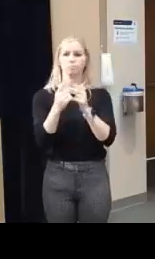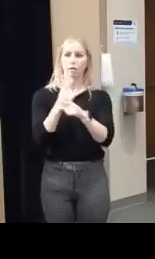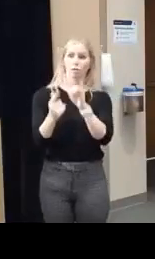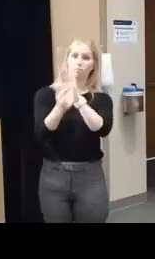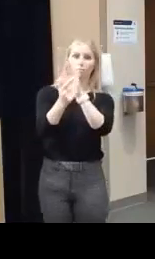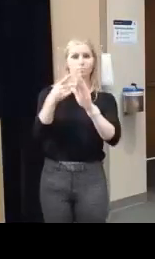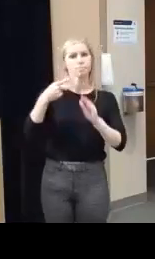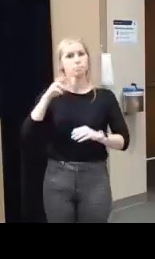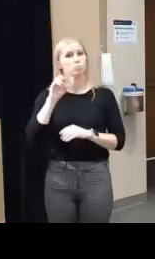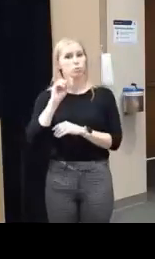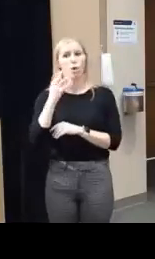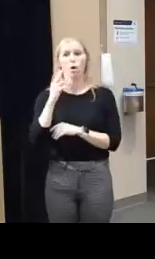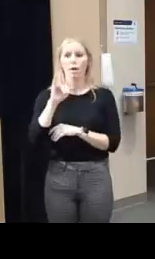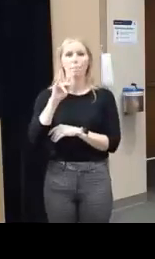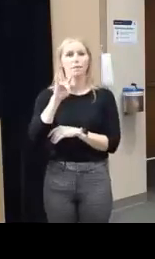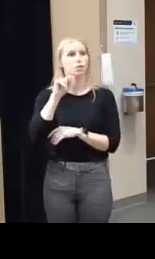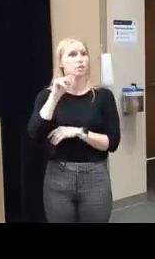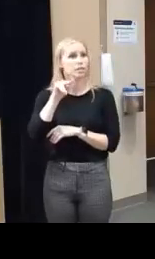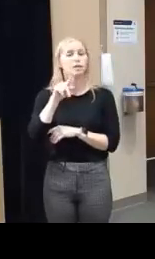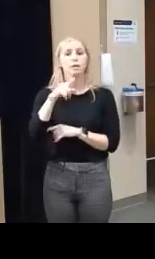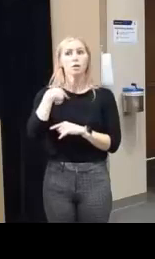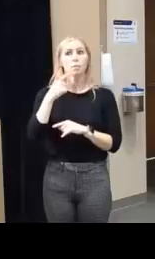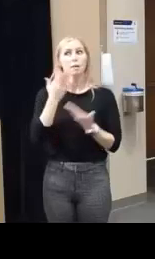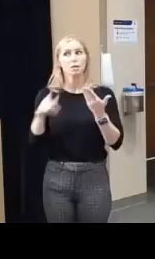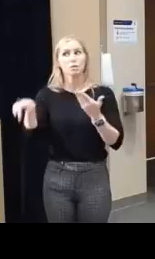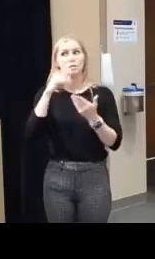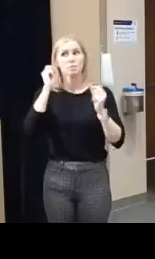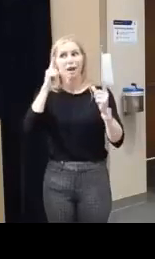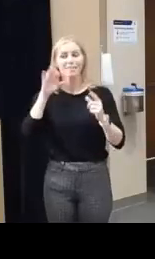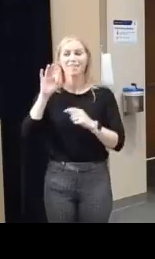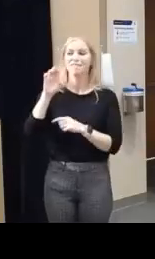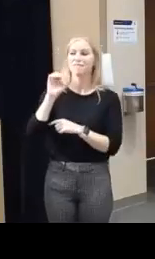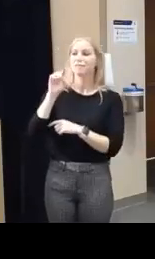surprised to find out that Frederick Douglass, our local fellow,